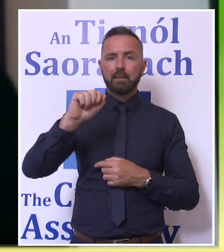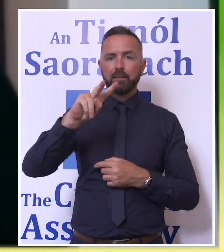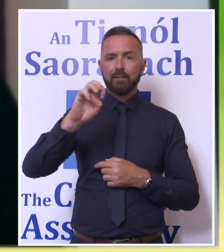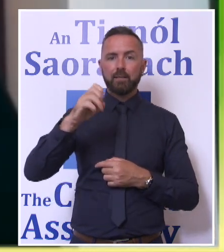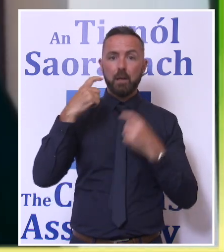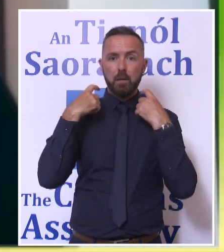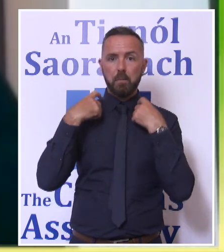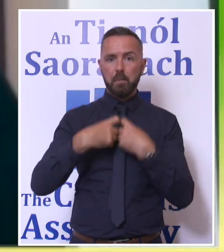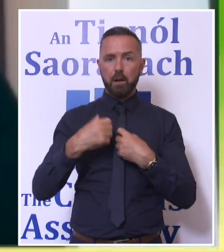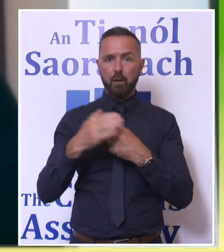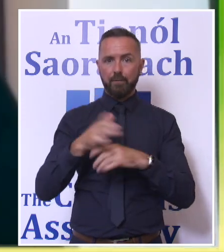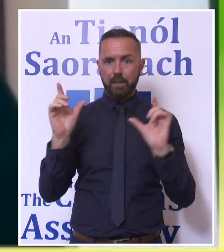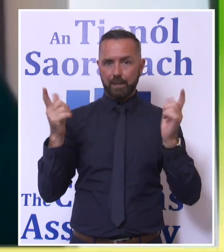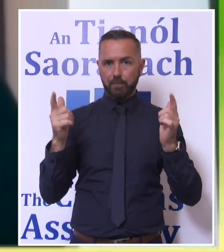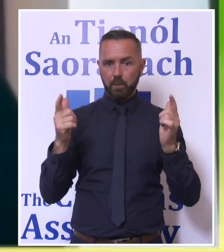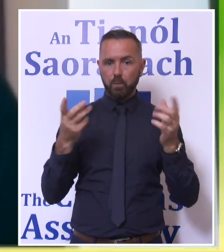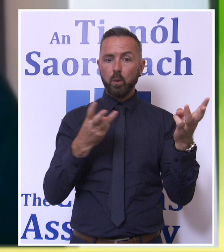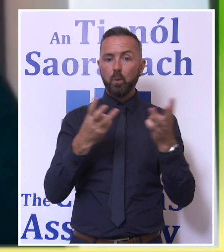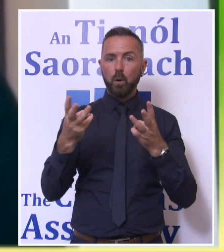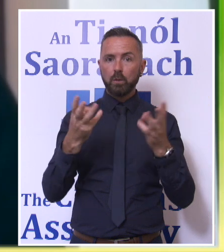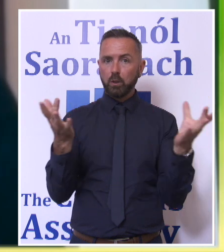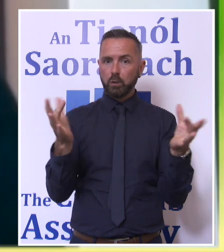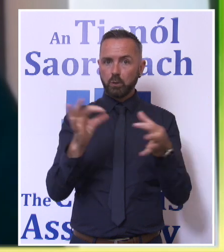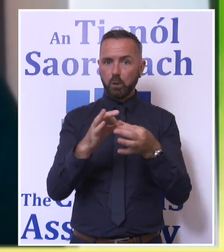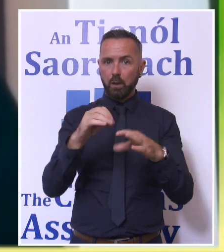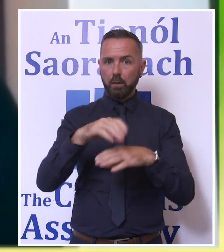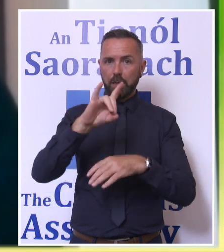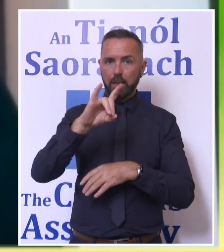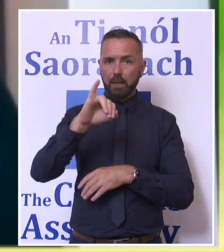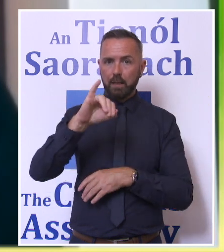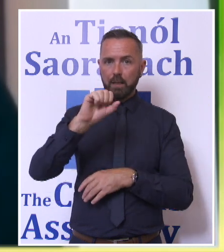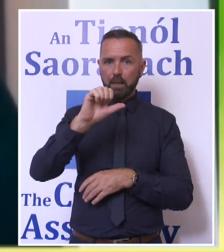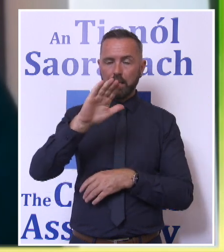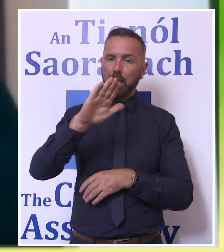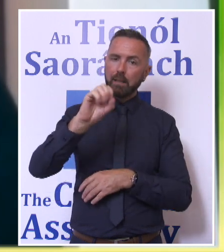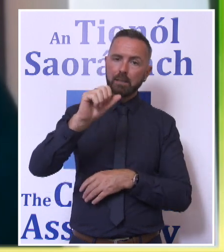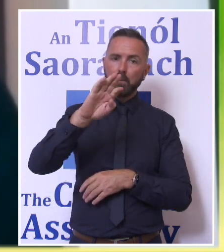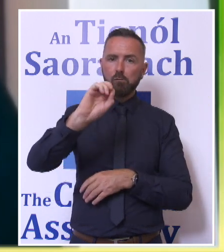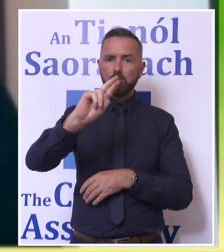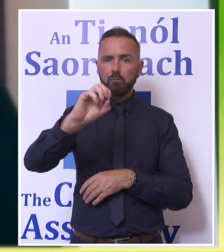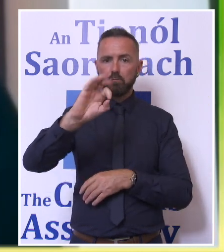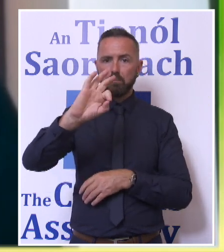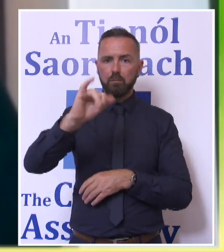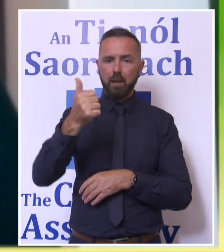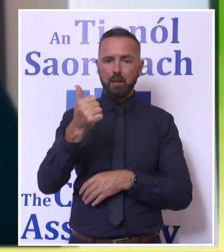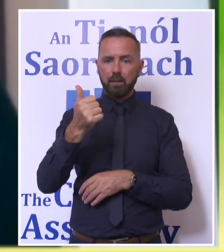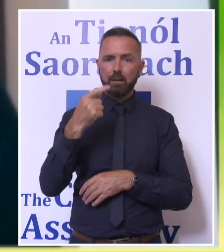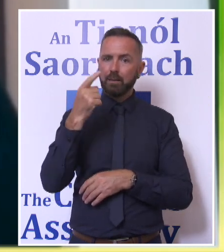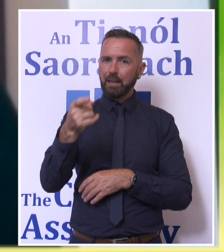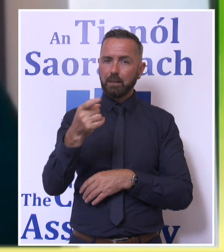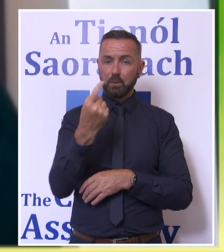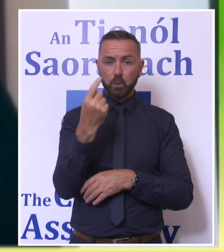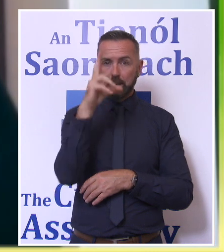may remember that we worked jointly on Hillsborough. And that is a prime example of how an over-centralised political